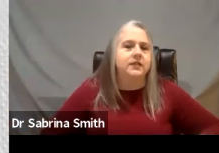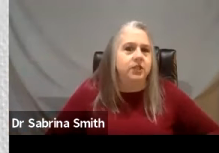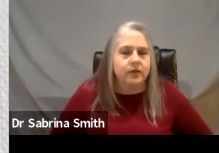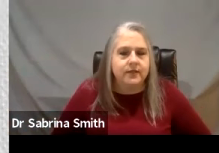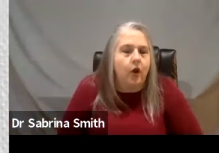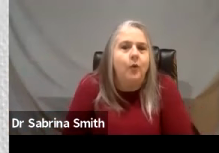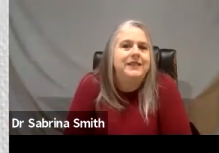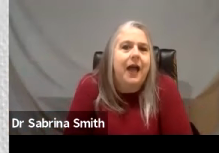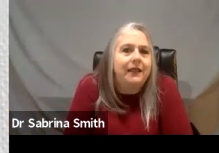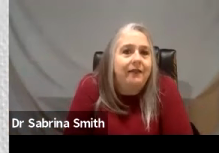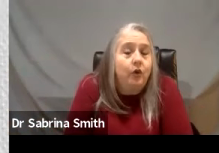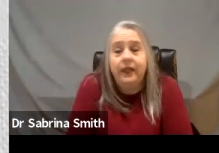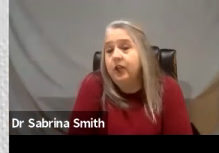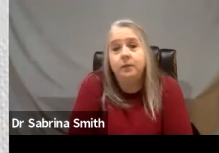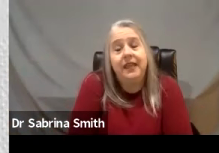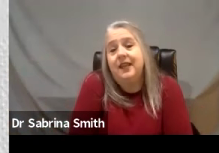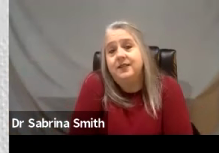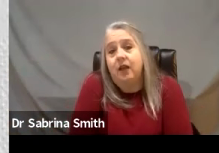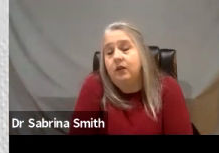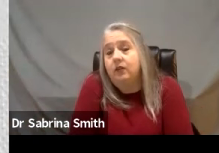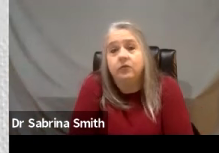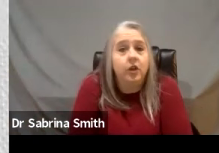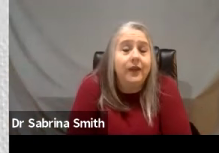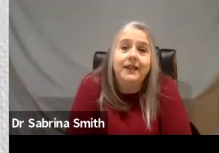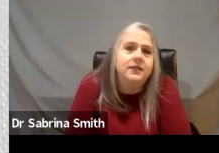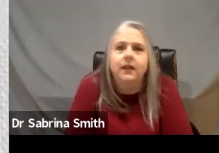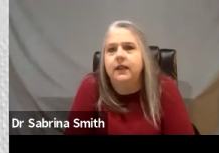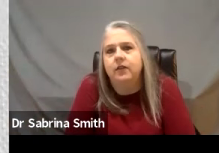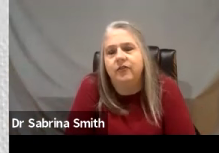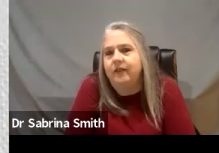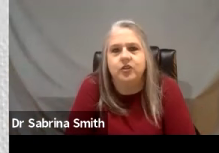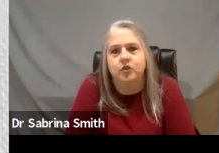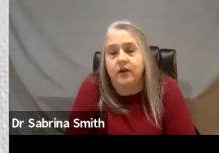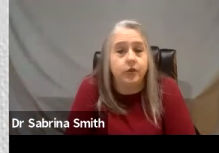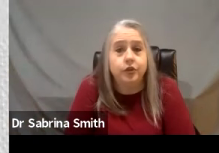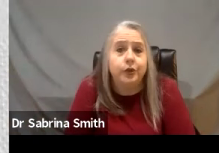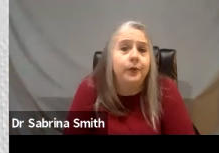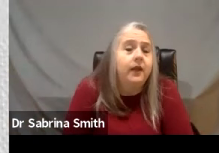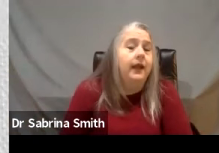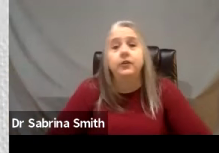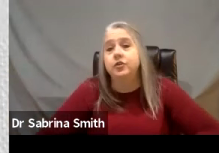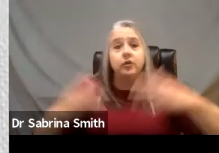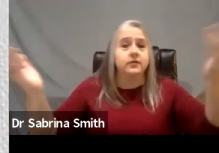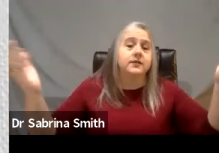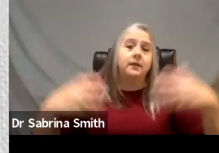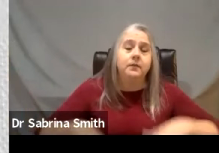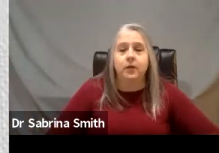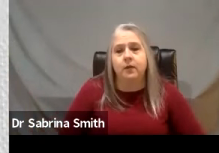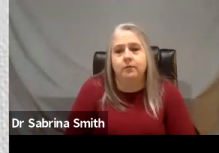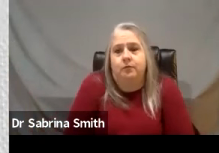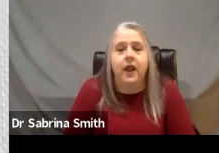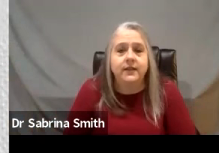that we're listening to. It's not always high level, and it could be kids. I'll go, kids telling their favorite stories on YouTube, and I'll do those because then